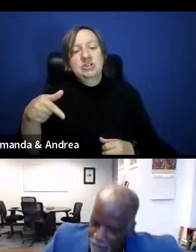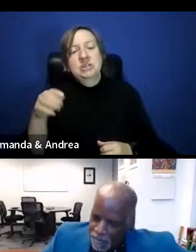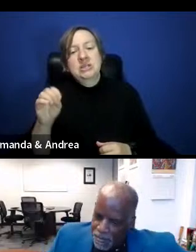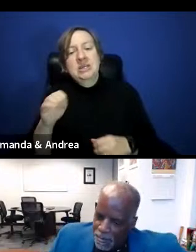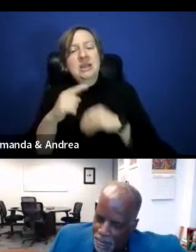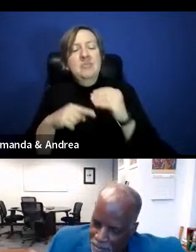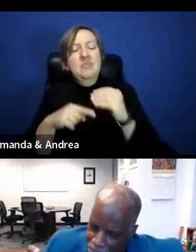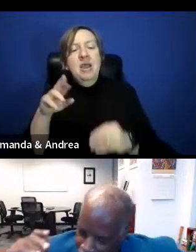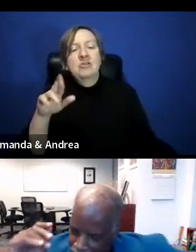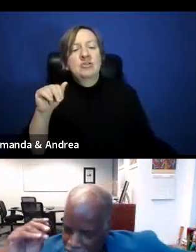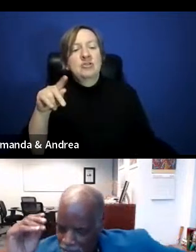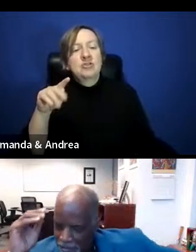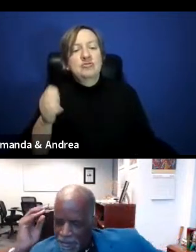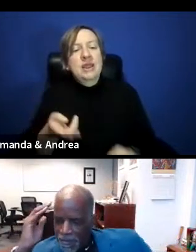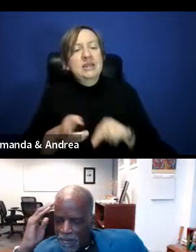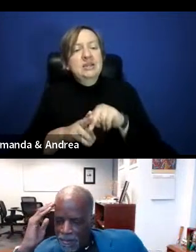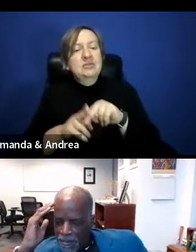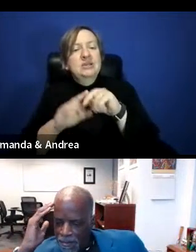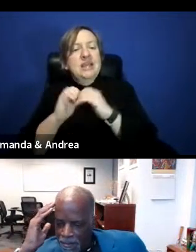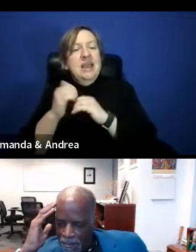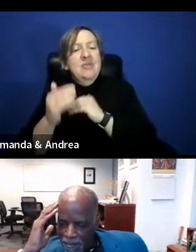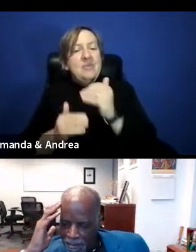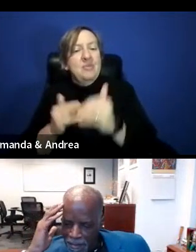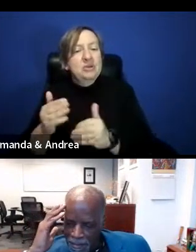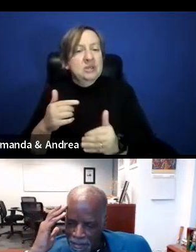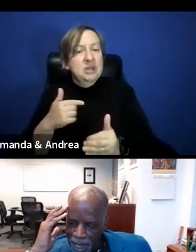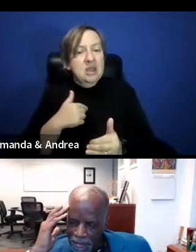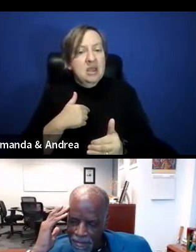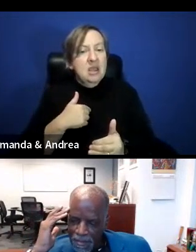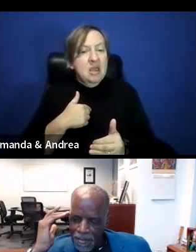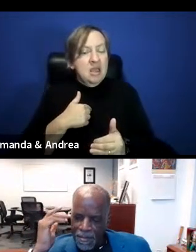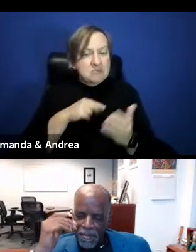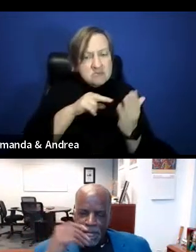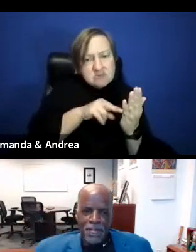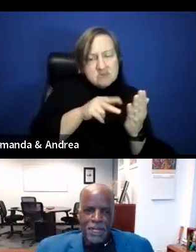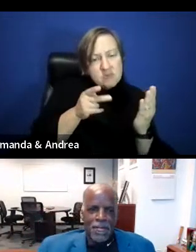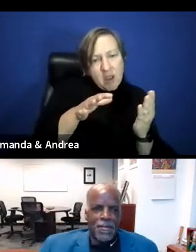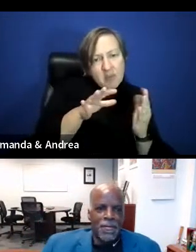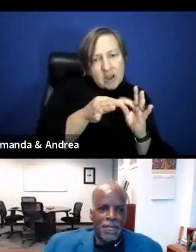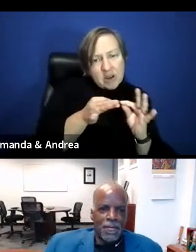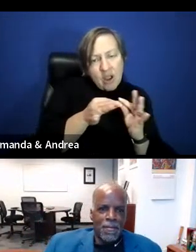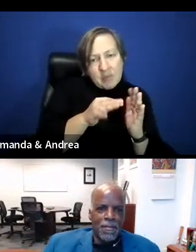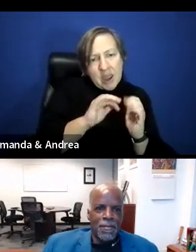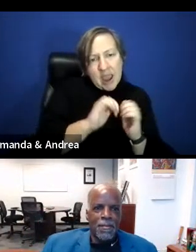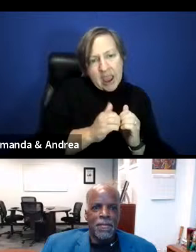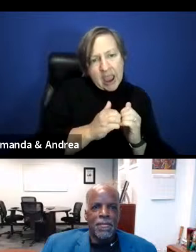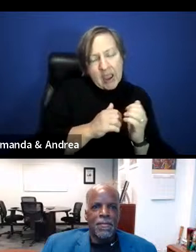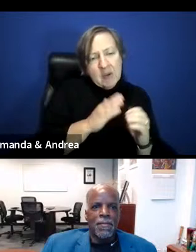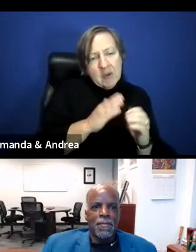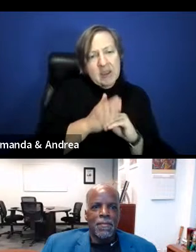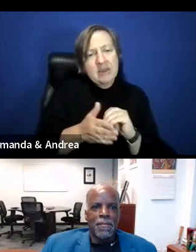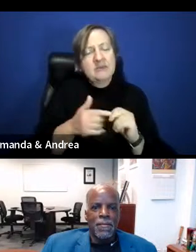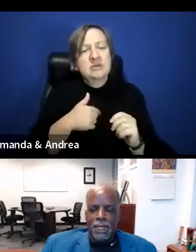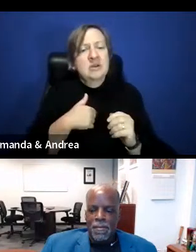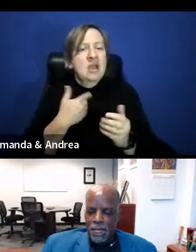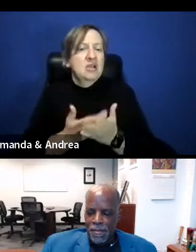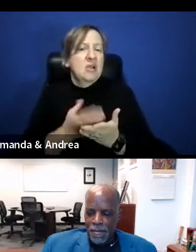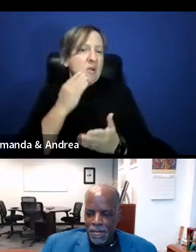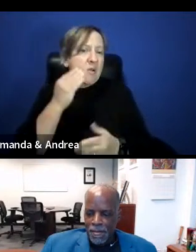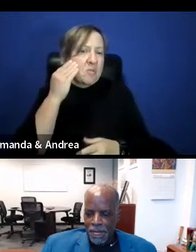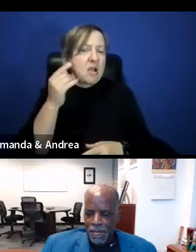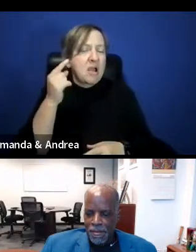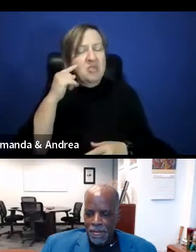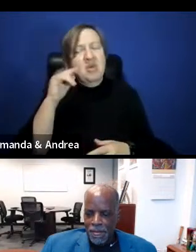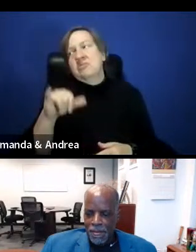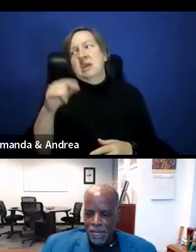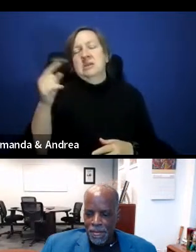how that process looked. And I'll be darned if I didn't, go on and look at the public comment piece after I got back home. I thought, okay, well,